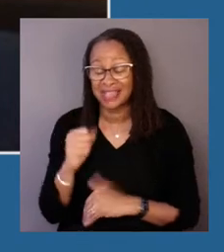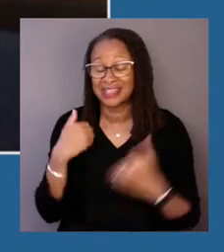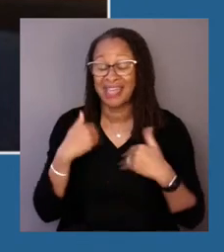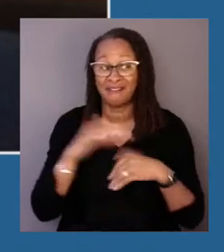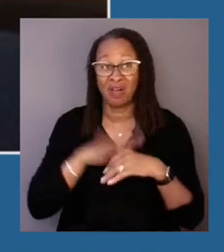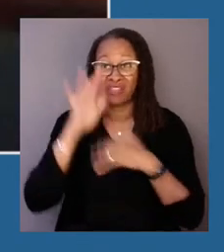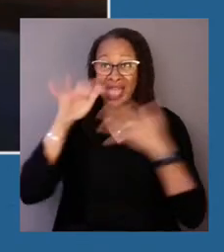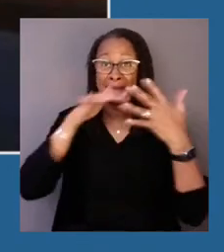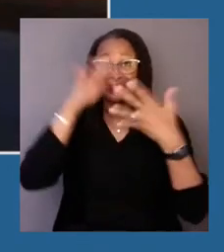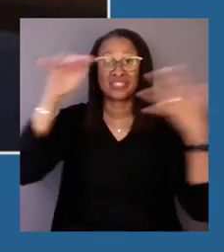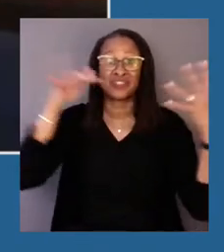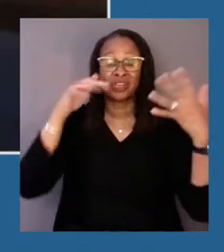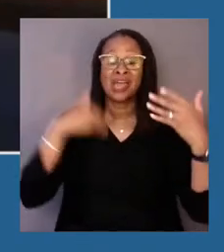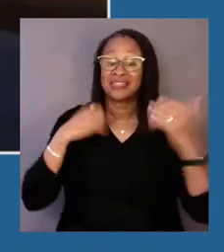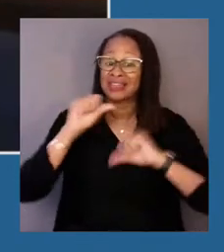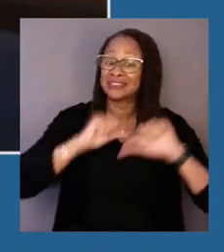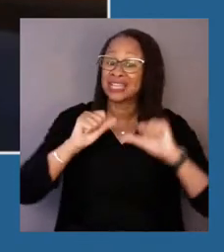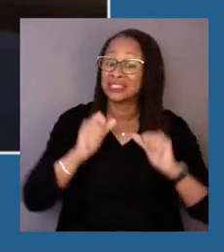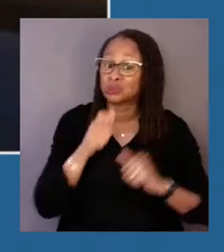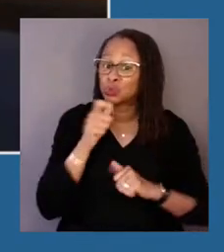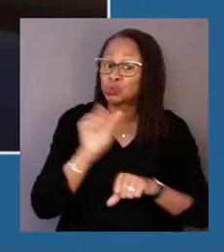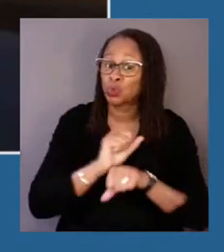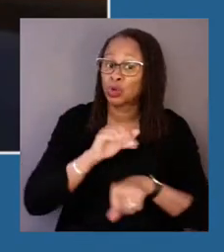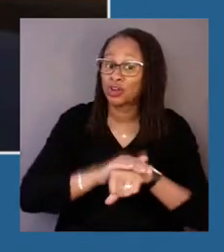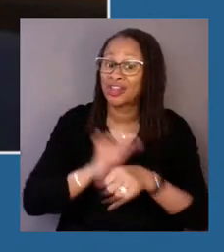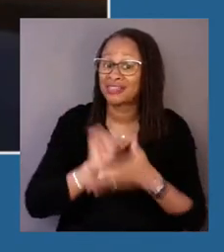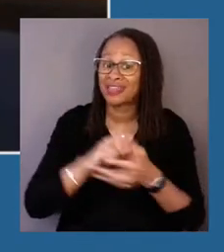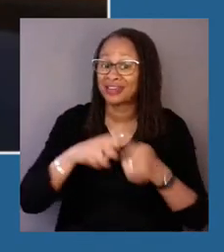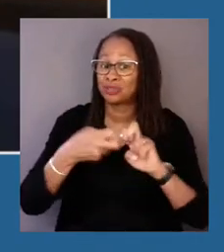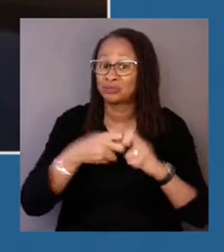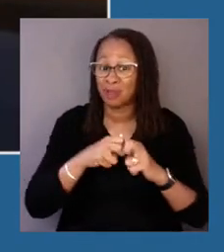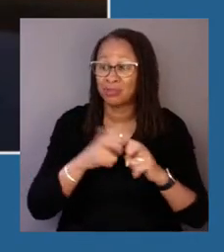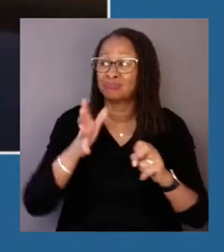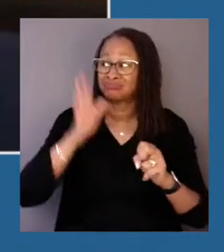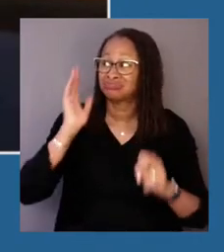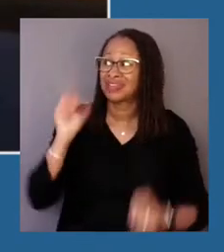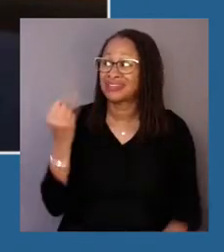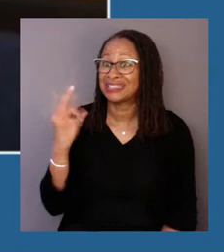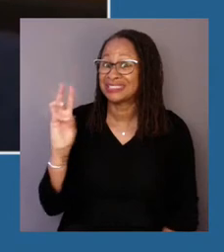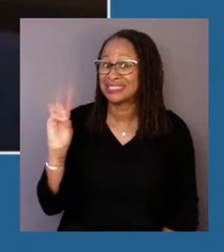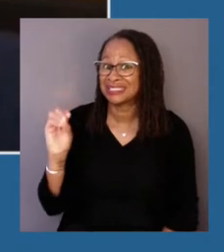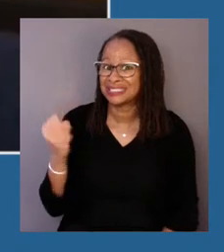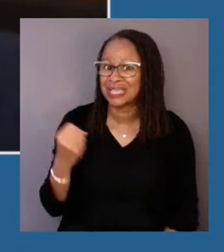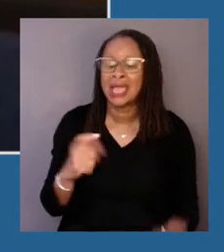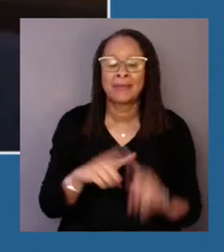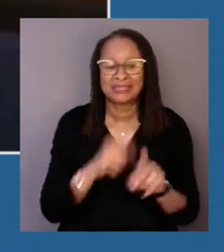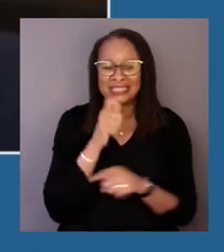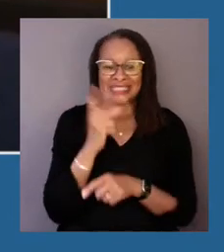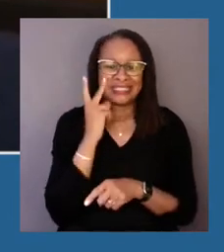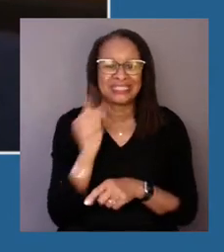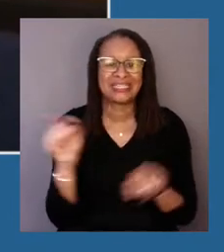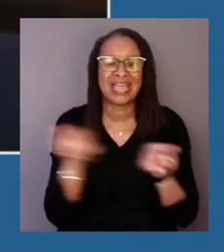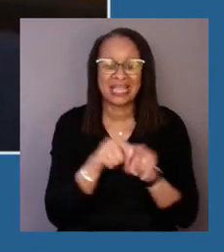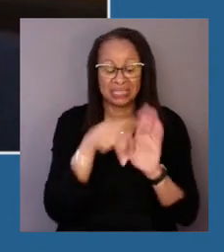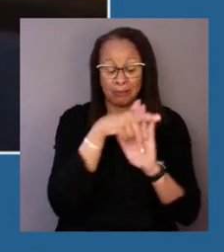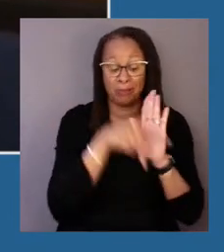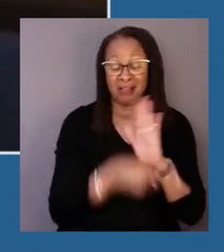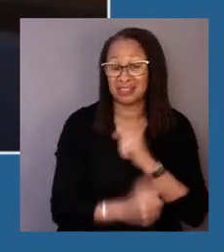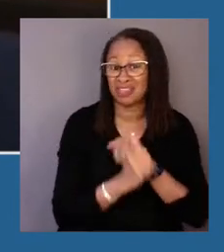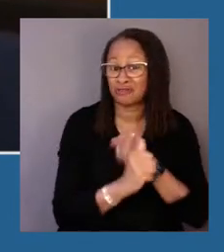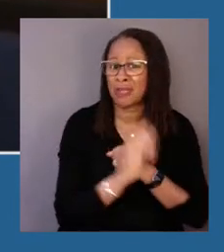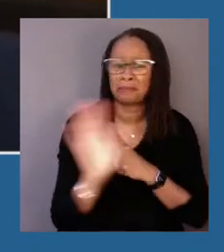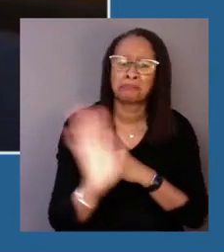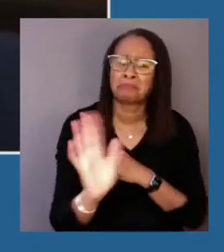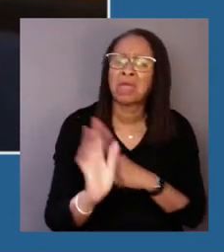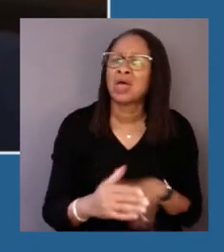had scientists that were working on that issue by that point, but they weren't seeing it as like a real policy threat. They were more thinking